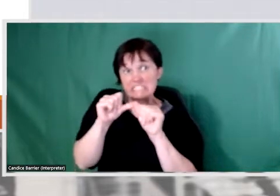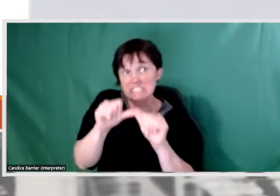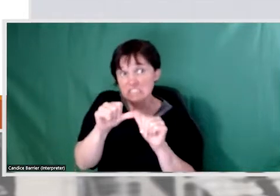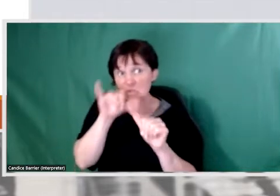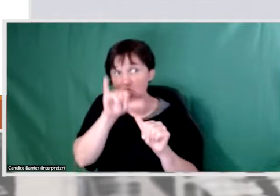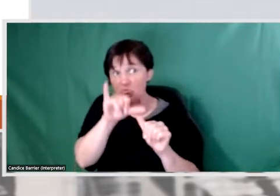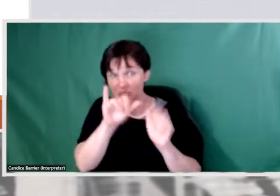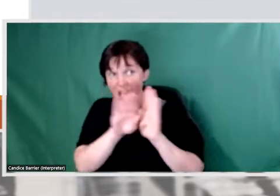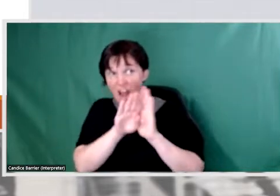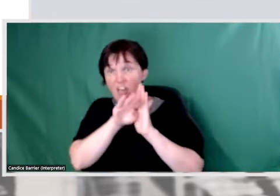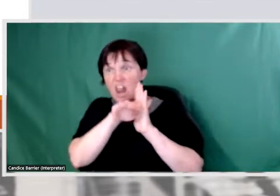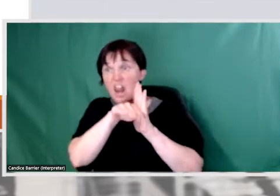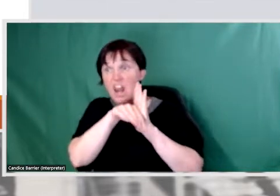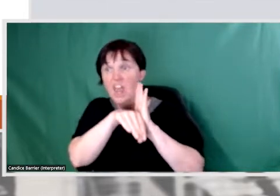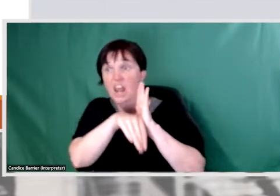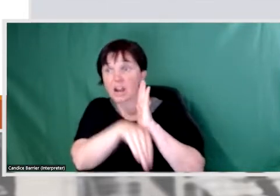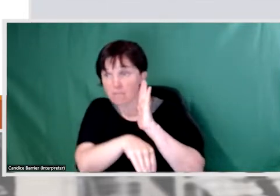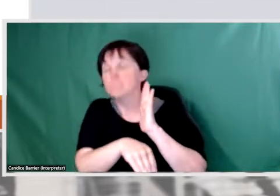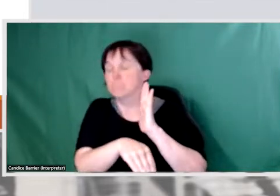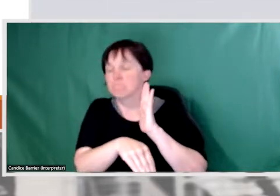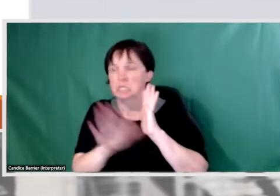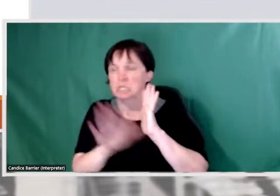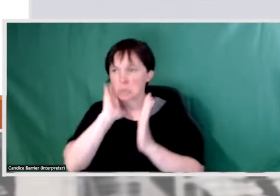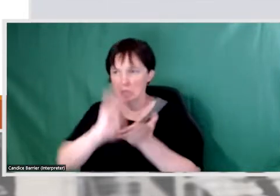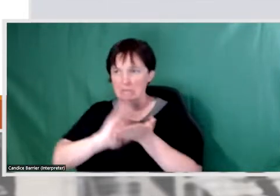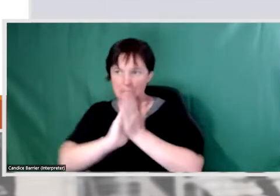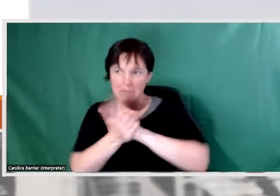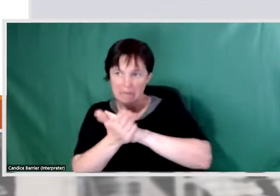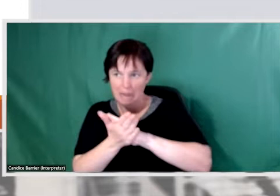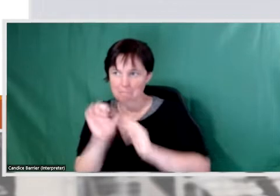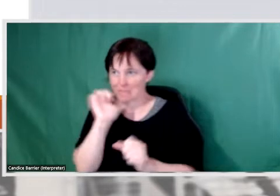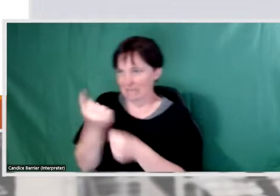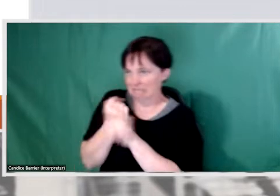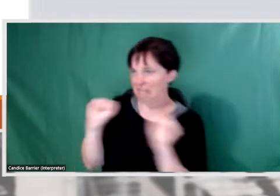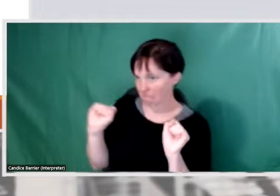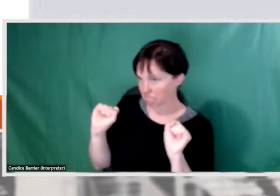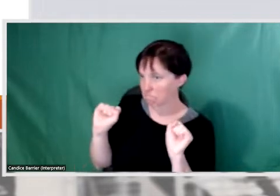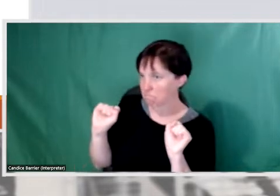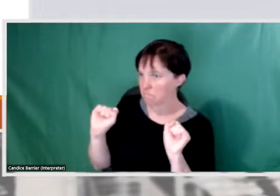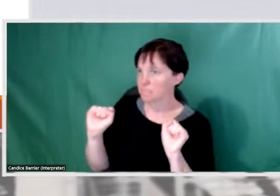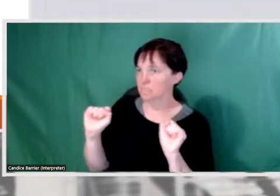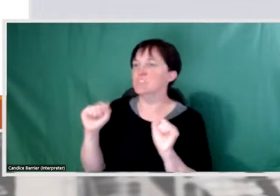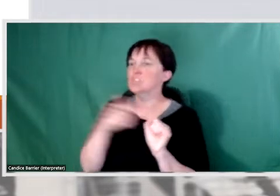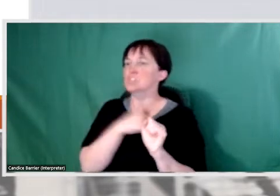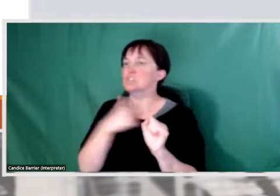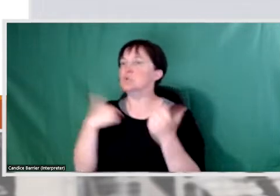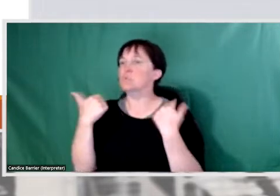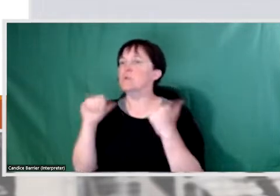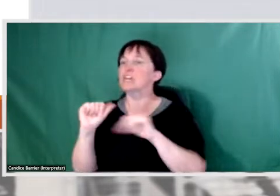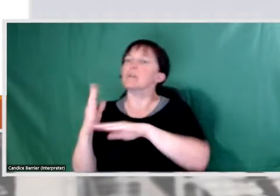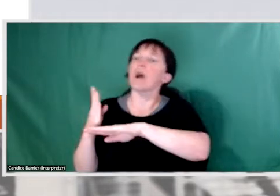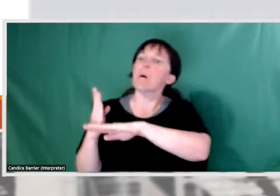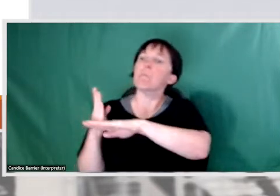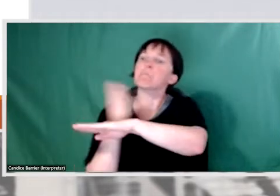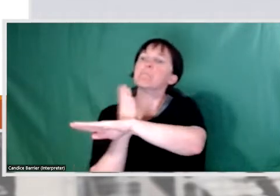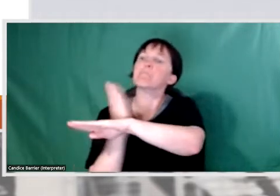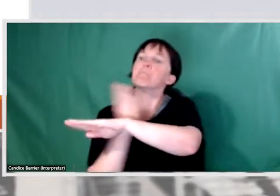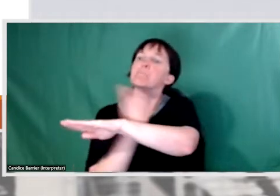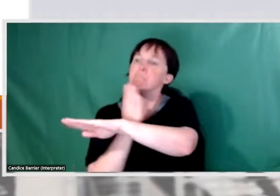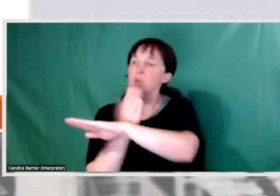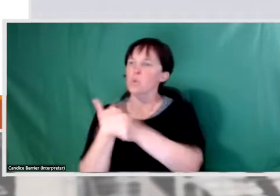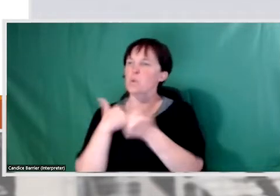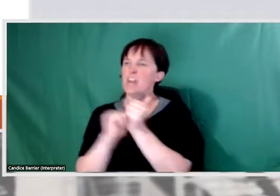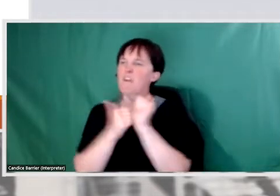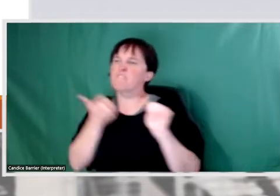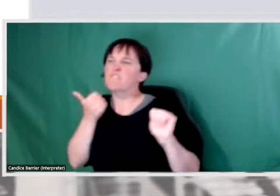allow to deteriorate, it will quickly become that and would require us to take remedial measures. We try to avoid those situations as